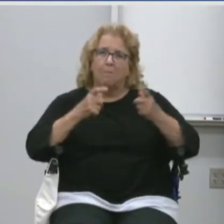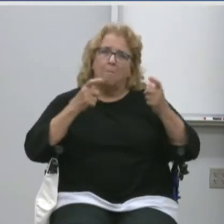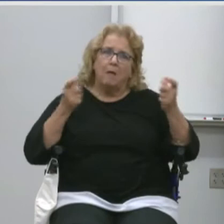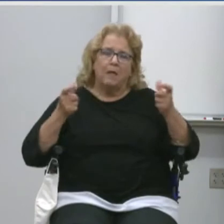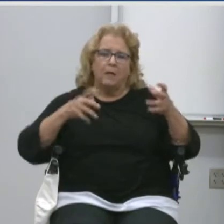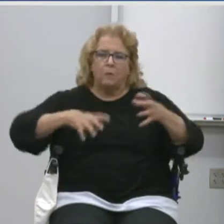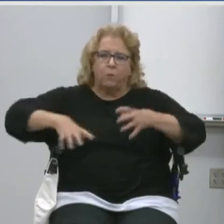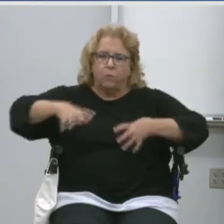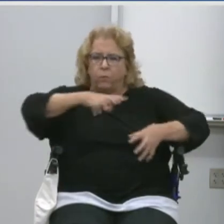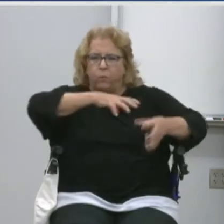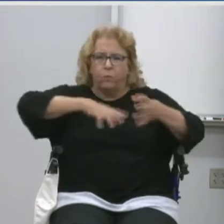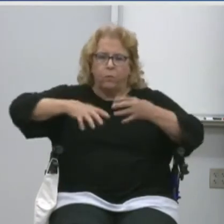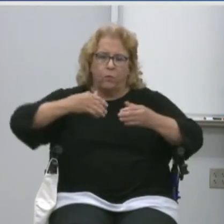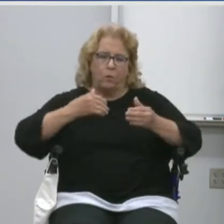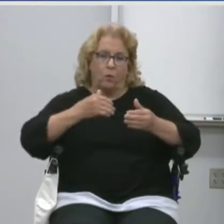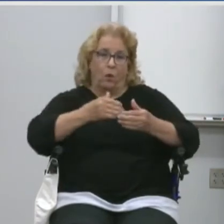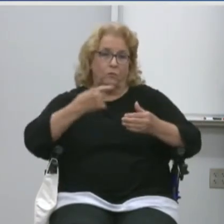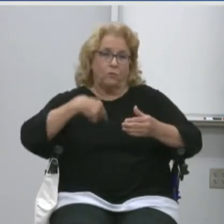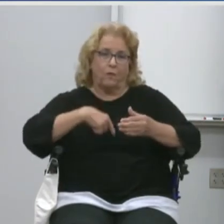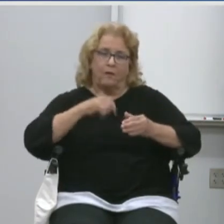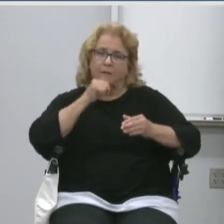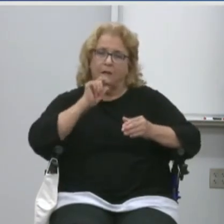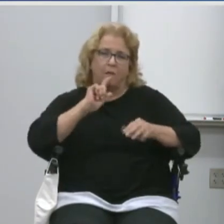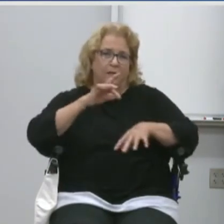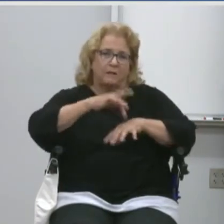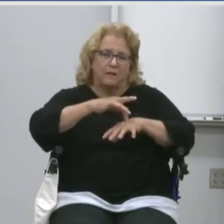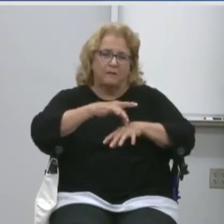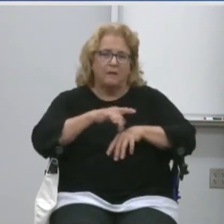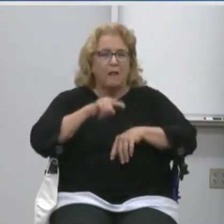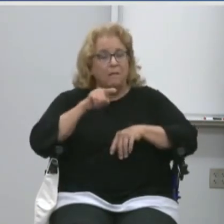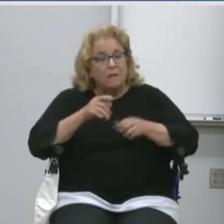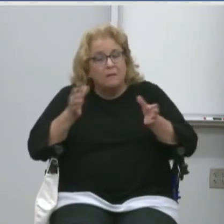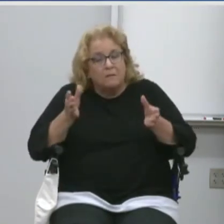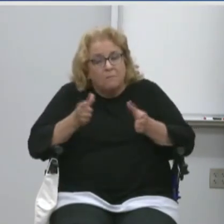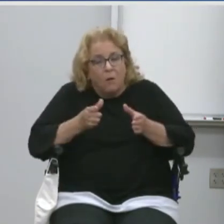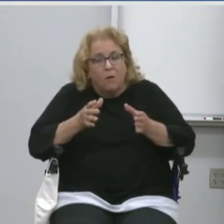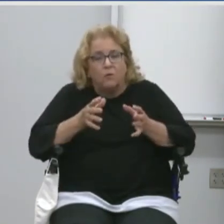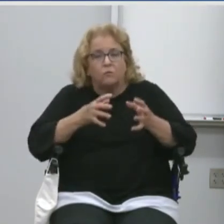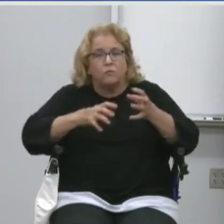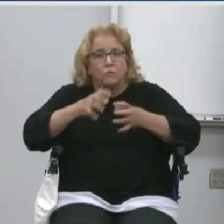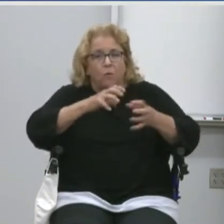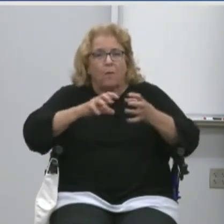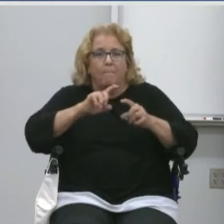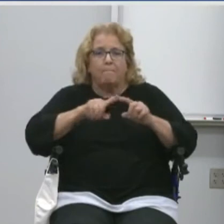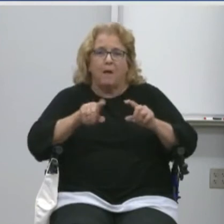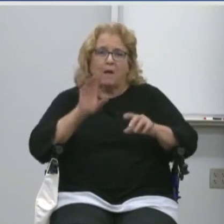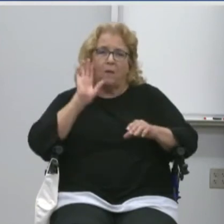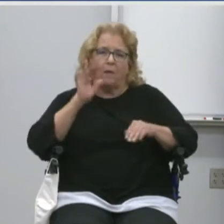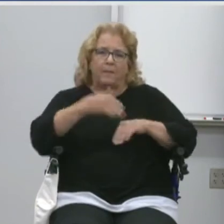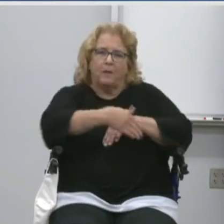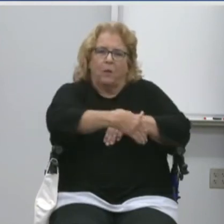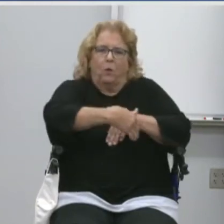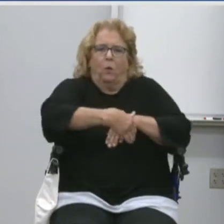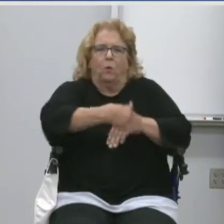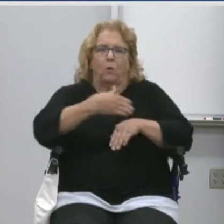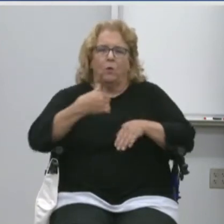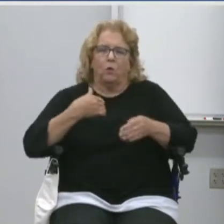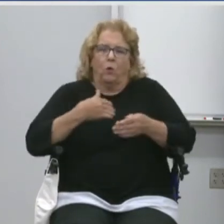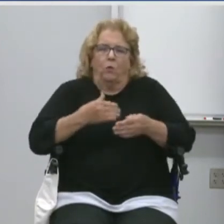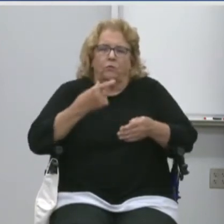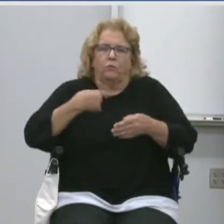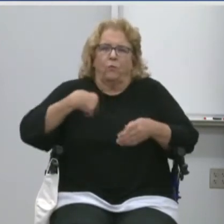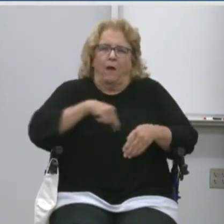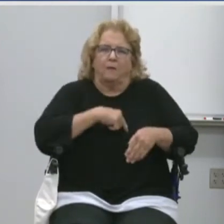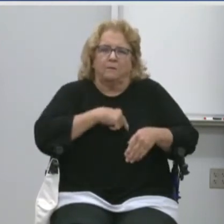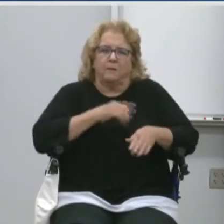us, what's actually ever touched us. This is a smaller storm. However, it's going to be much closer and may actually